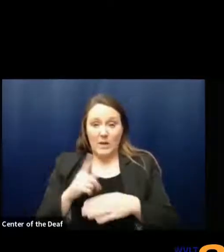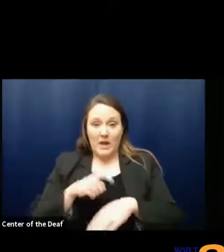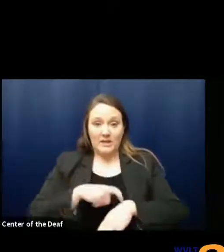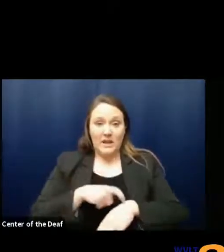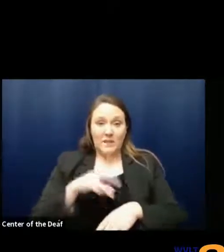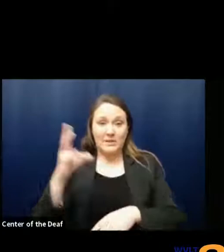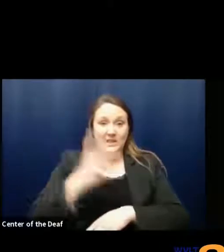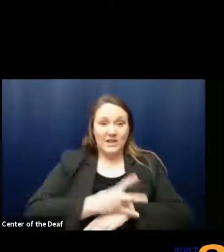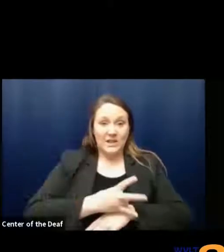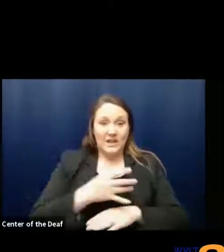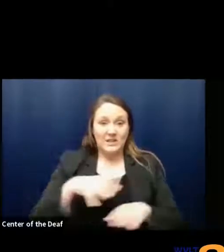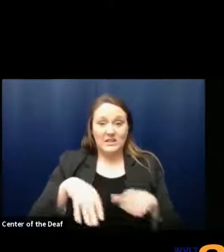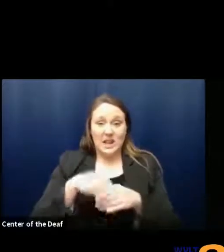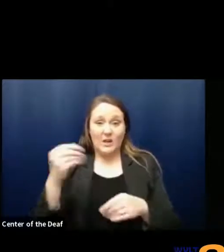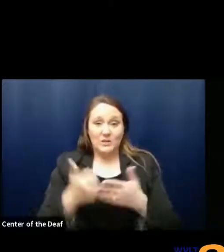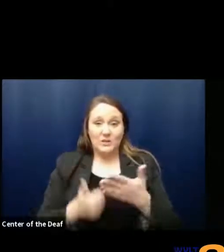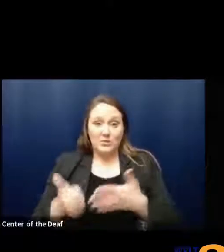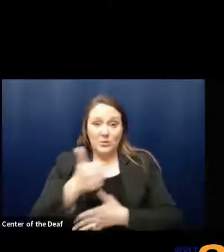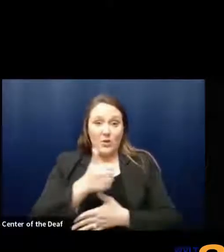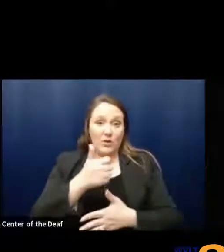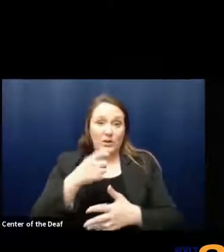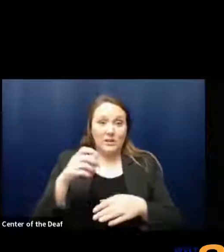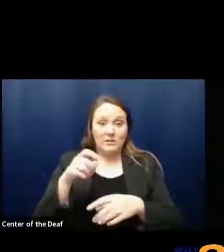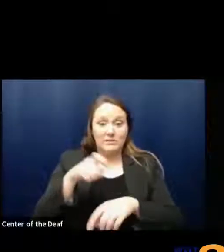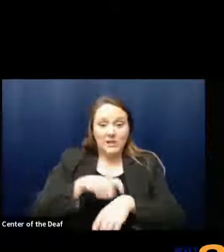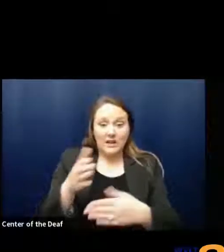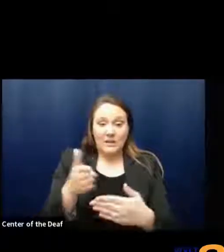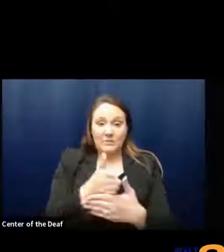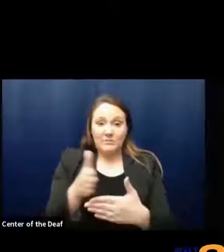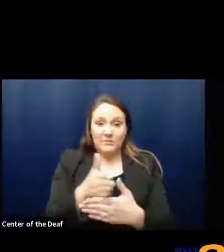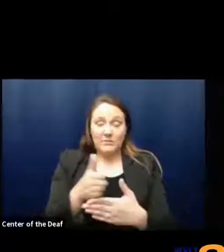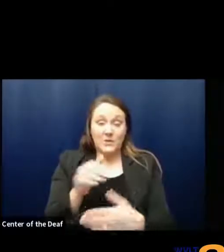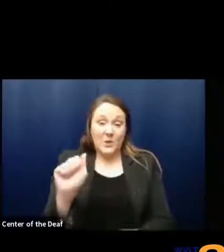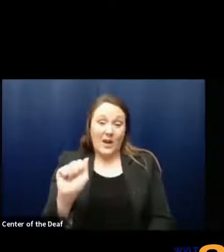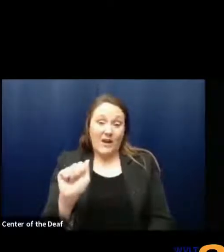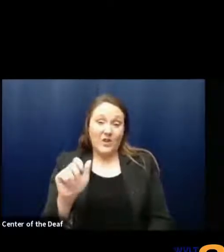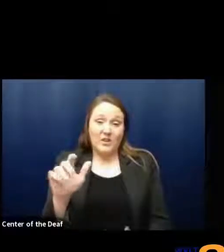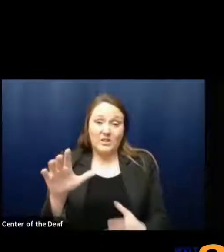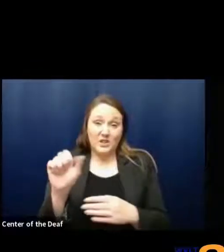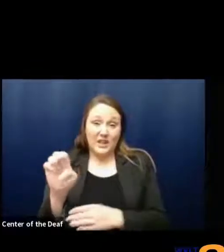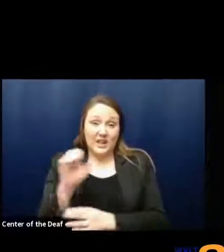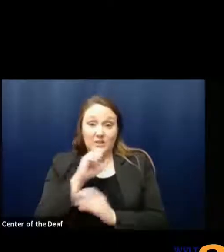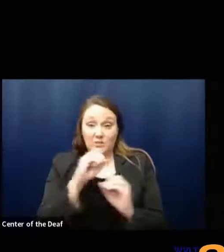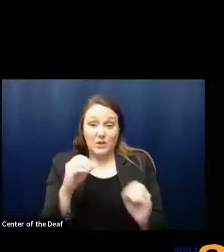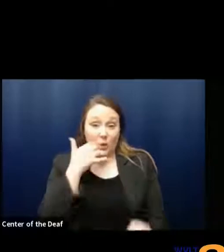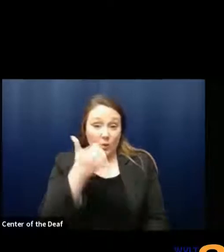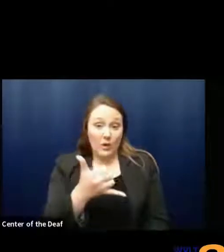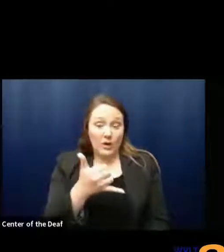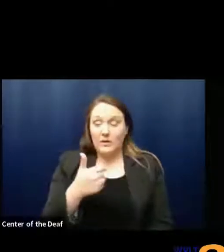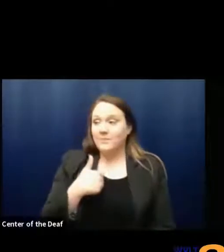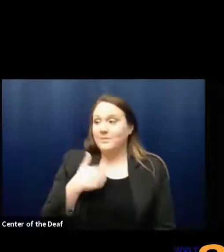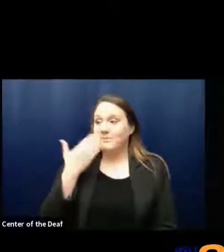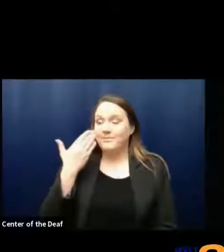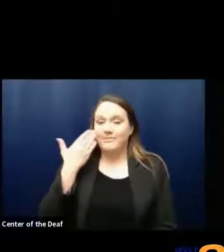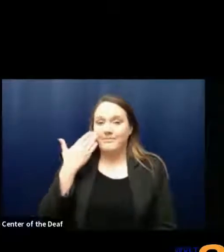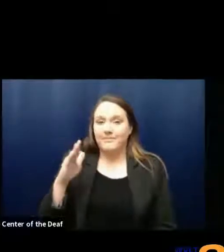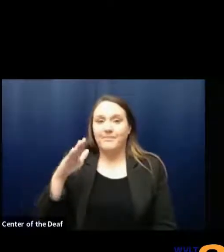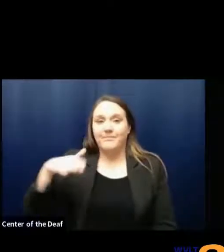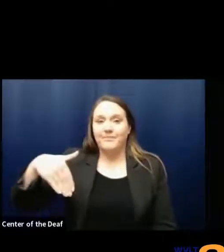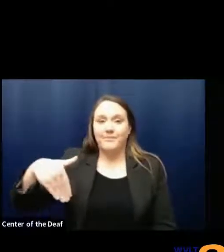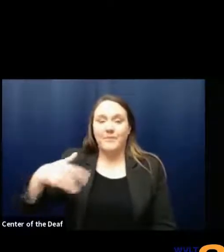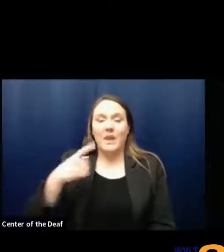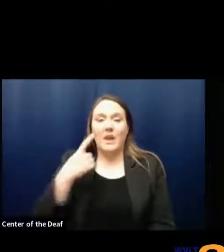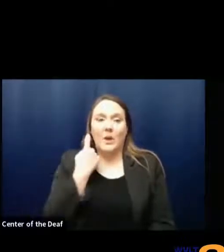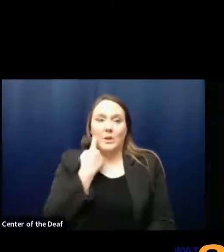So can you say yet that the average case won't get a call? I can't really say yet. We just talked about this and implemented it on